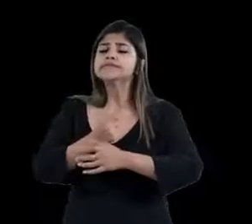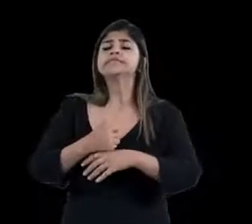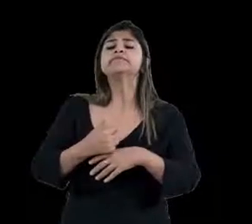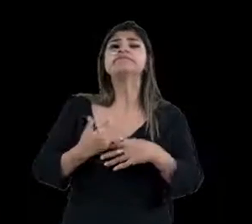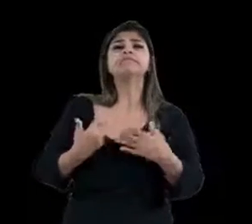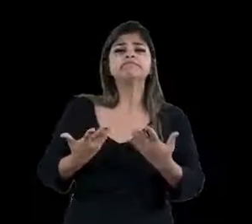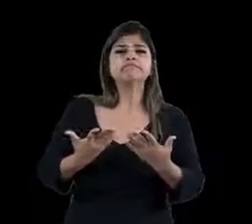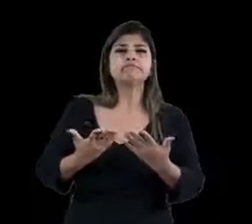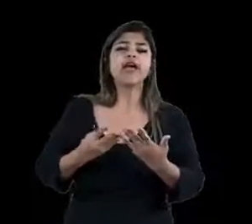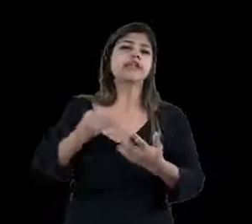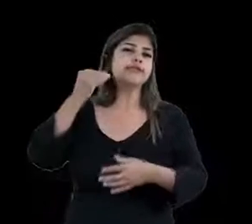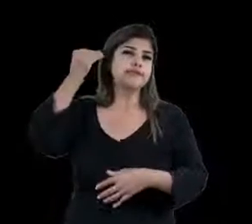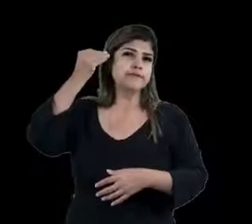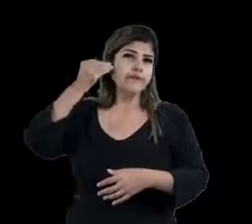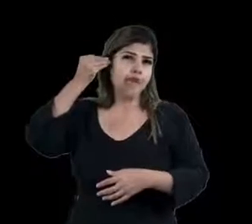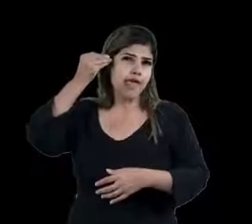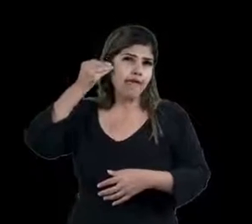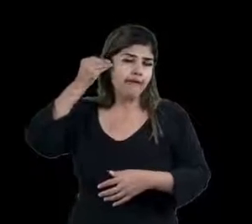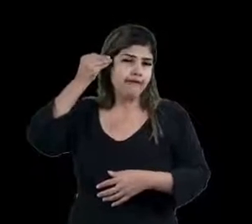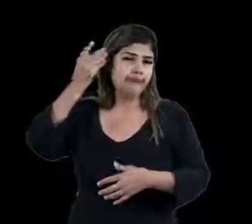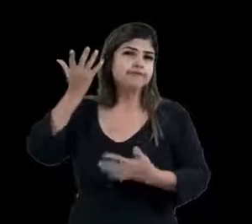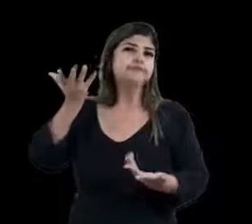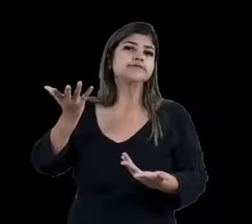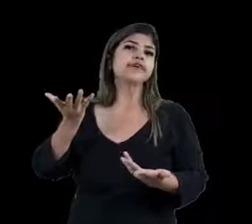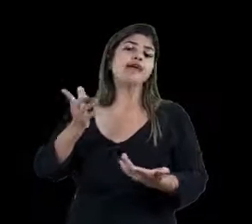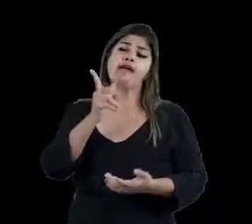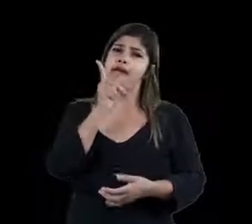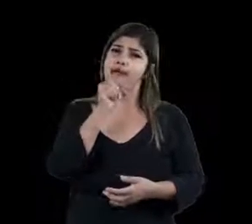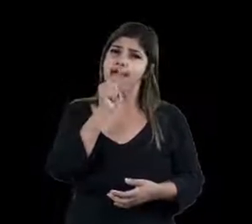So, here's the experience of the physical state of water.